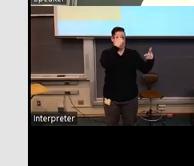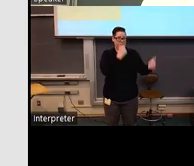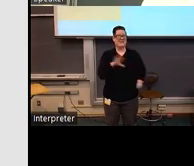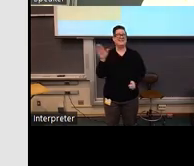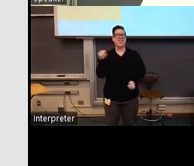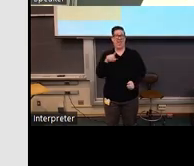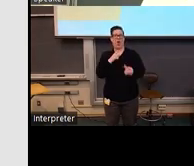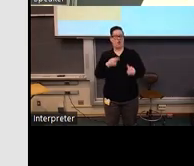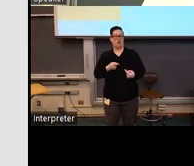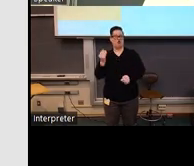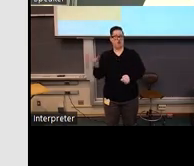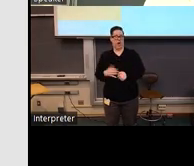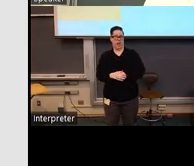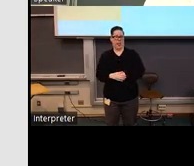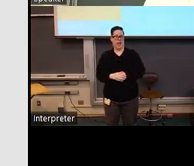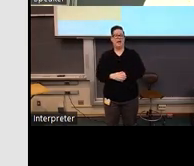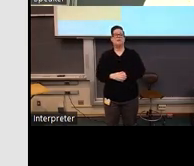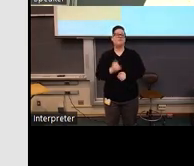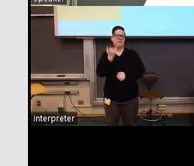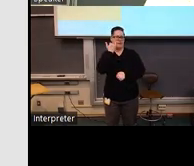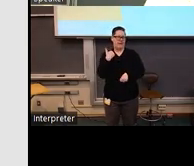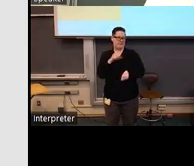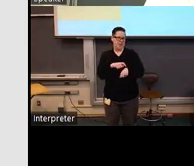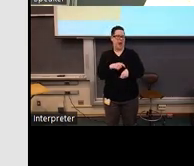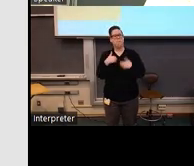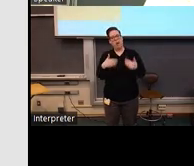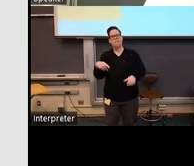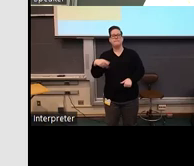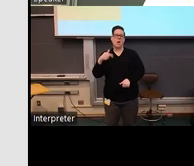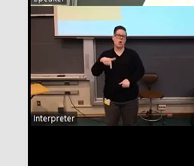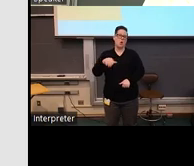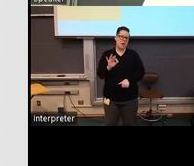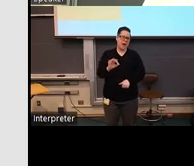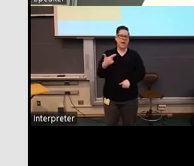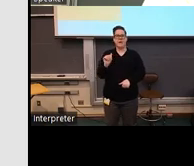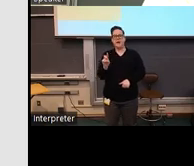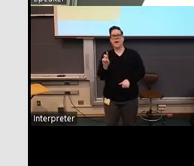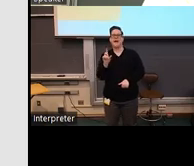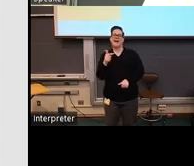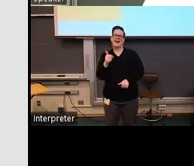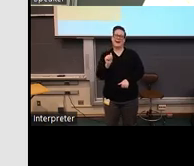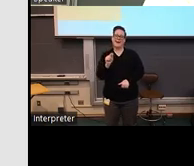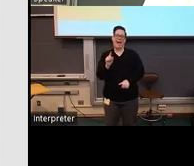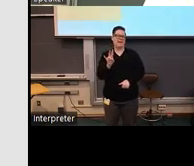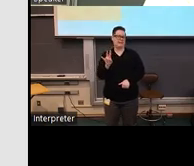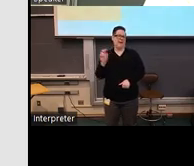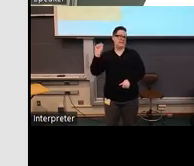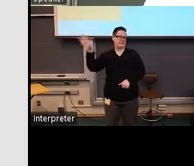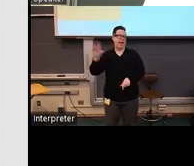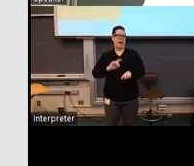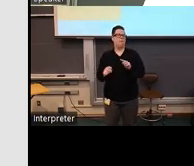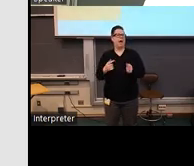really struggling. Maybe if I have time, I can do a PHQ-9 or a G87 and send that along with them. But I'd let the PCP